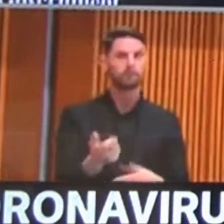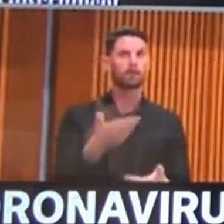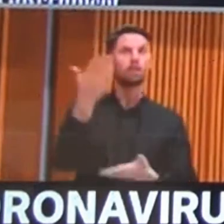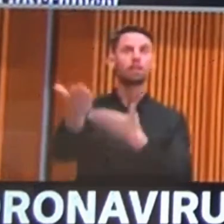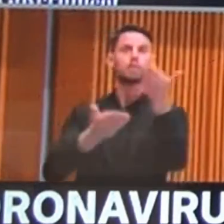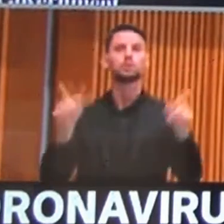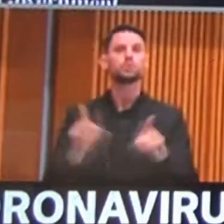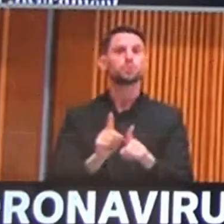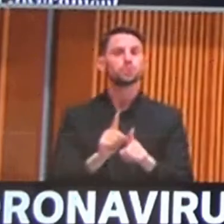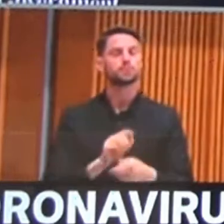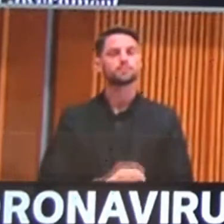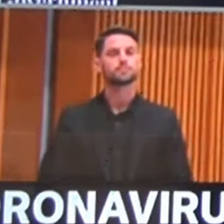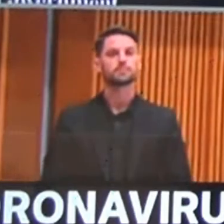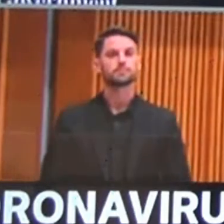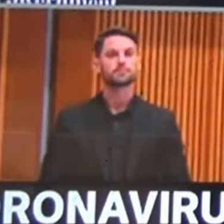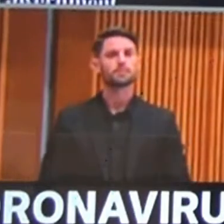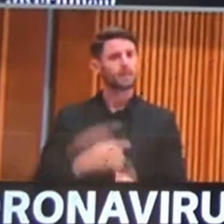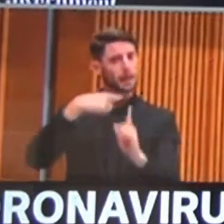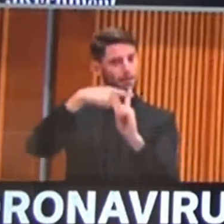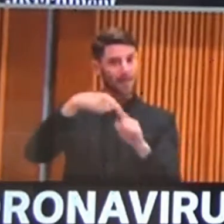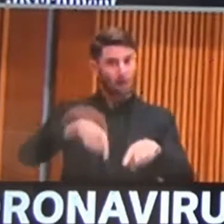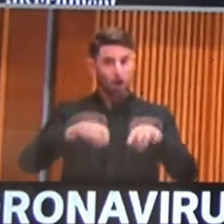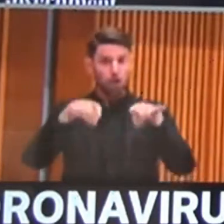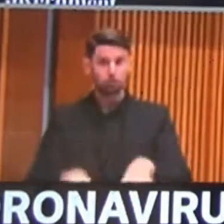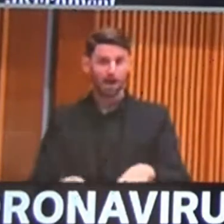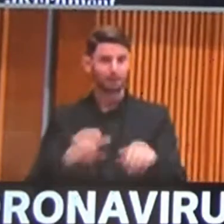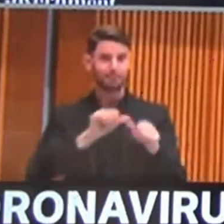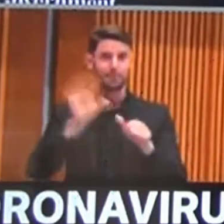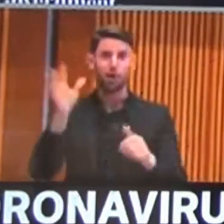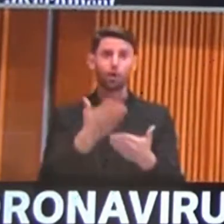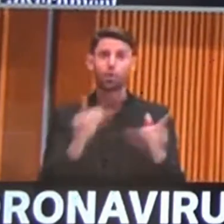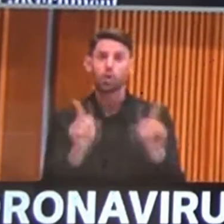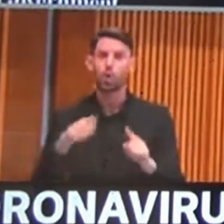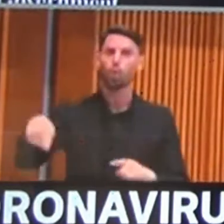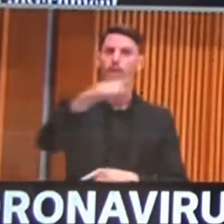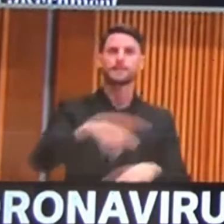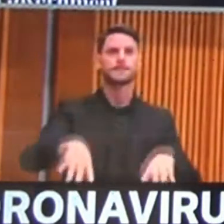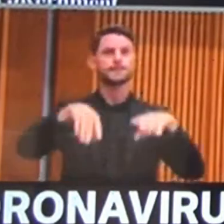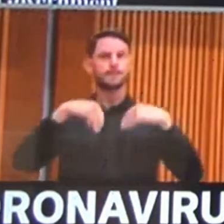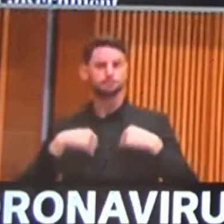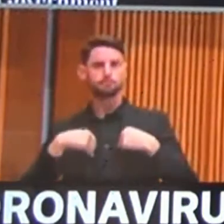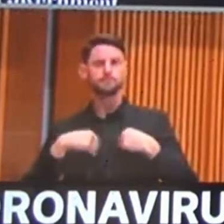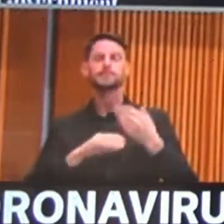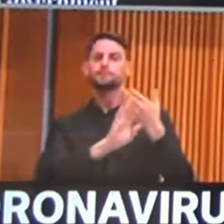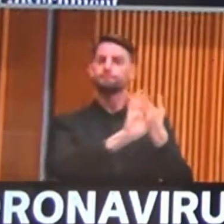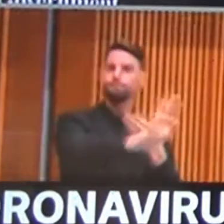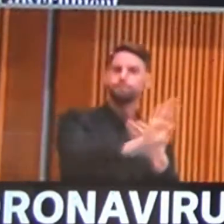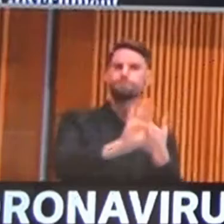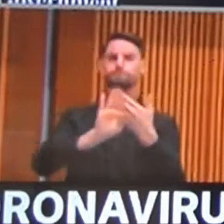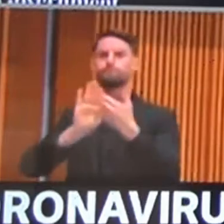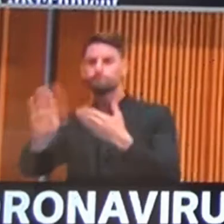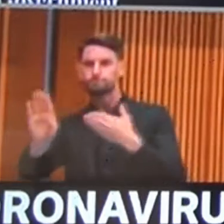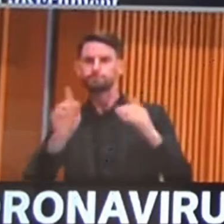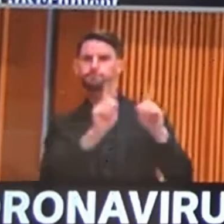social distancing, this has been where the Australian public has risen magnificently to the challenge. We know that for businesses, and